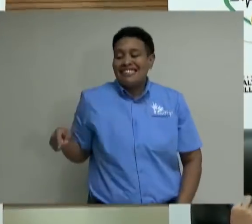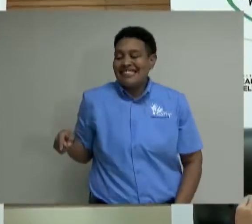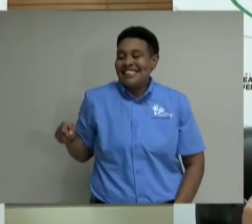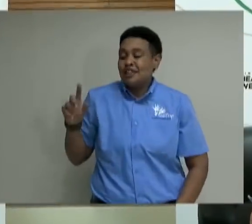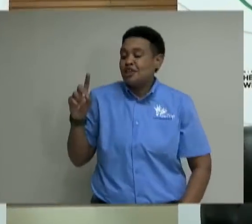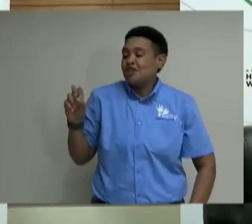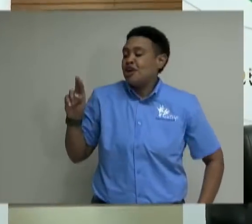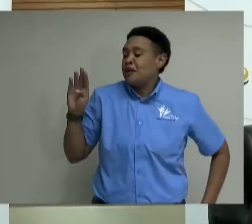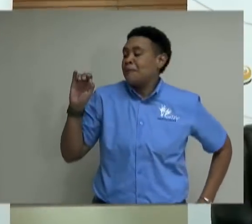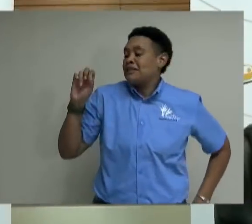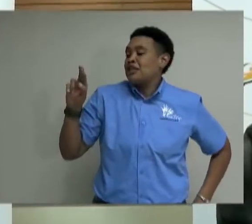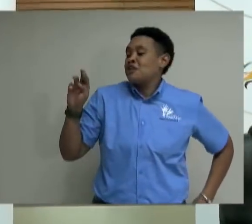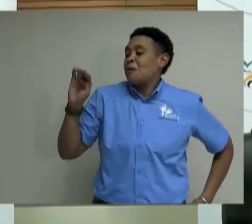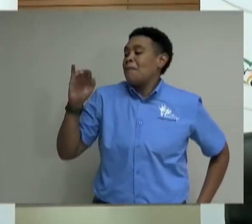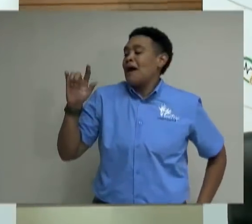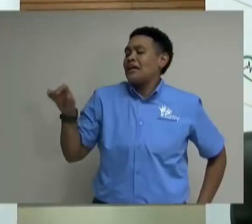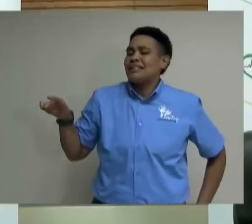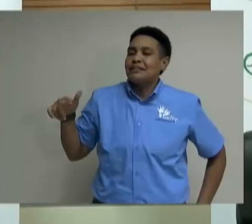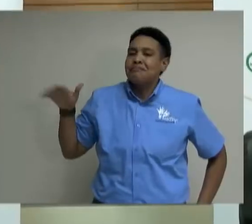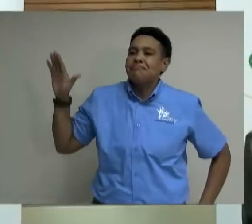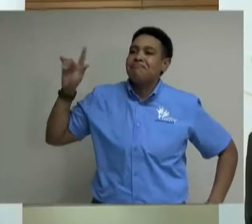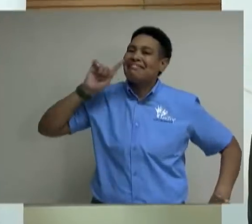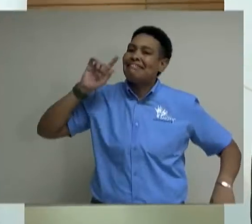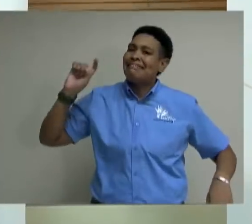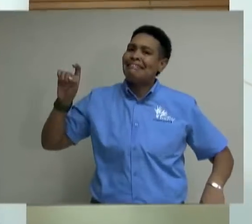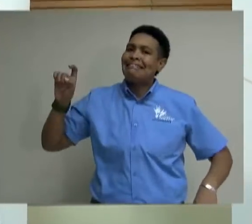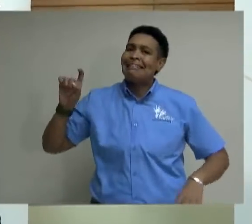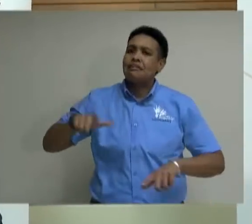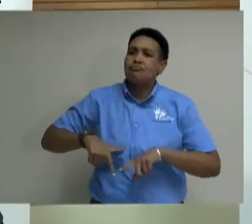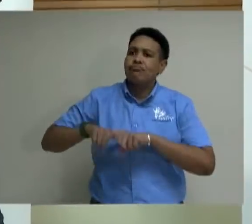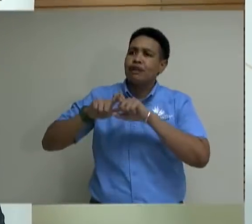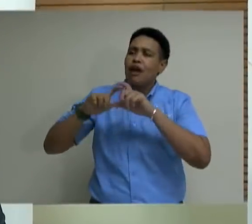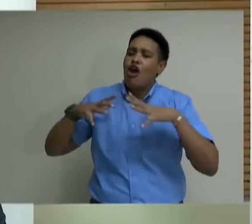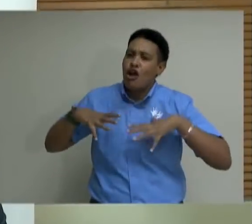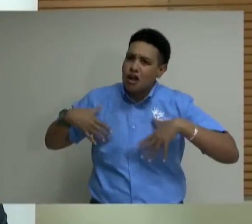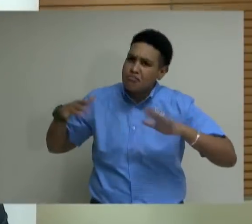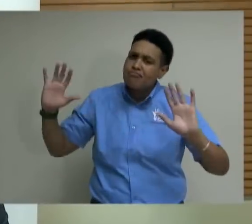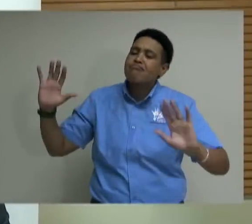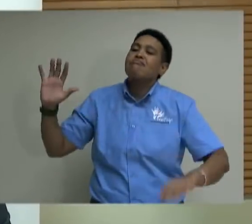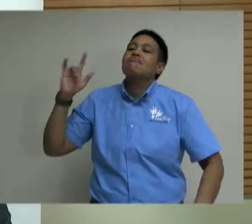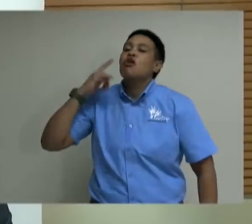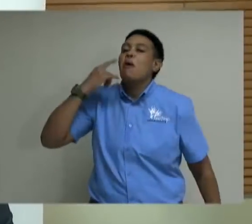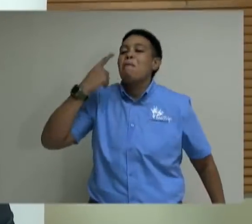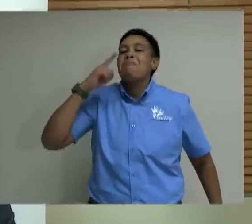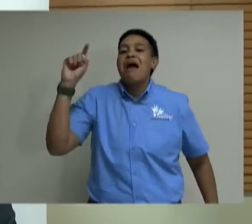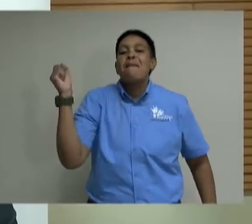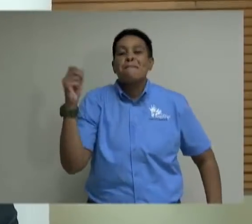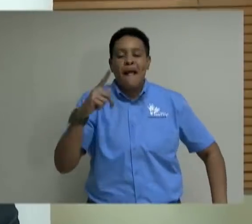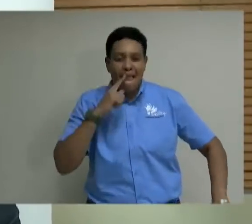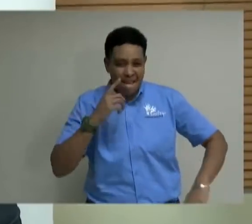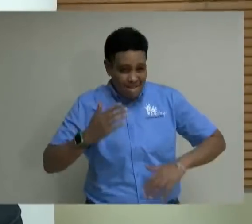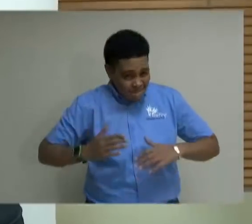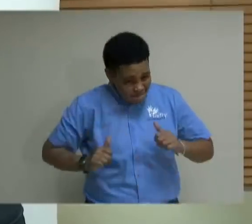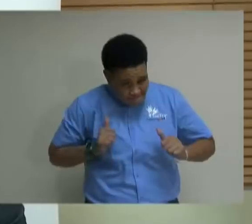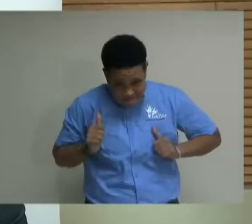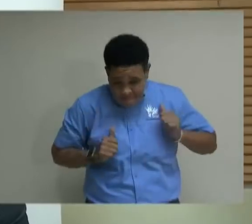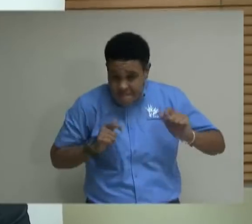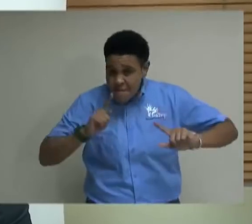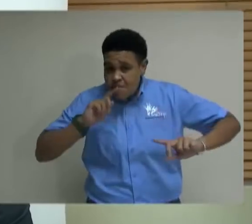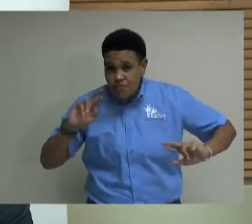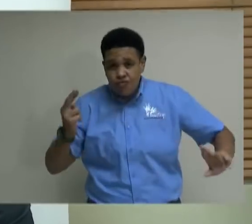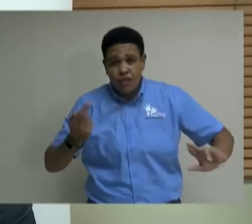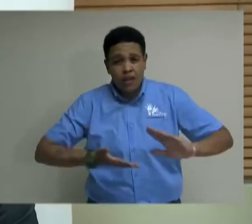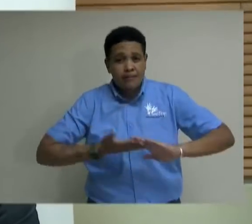Bisesa Mackenzie, who was off on badly needed break. And she's back now, energized and ready to work